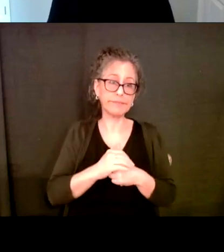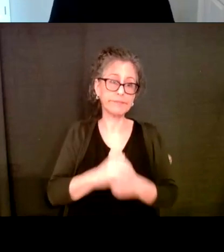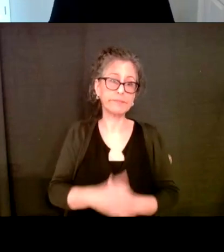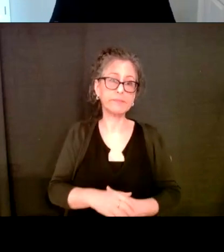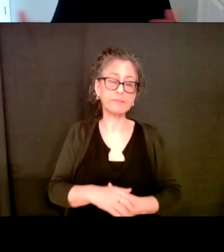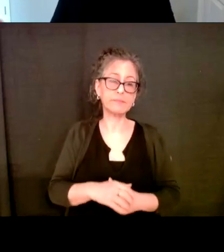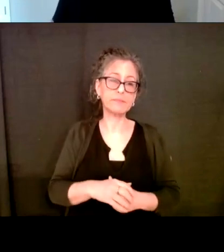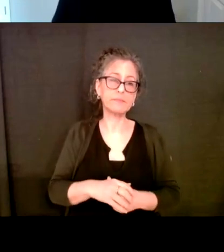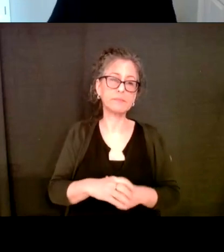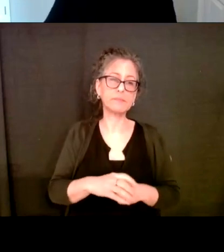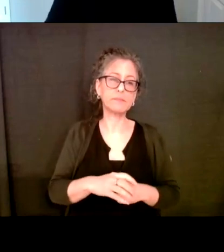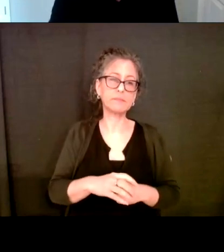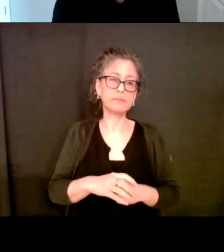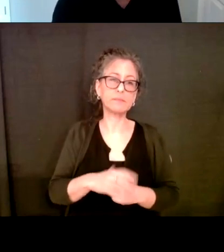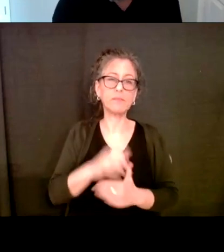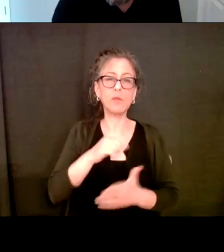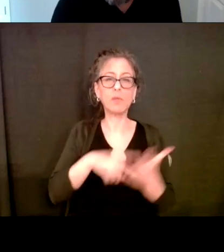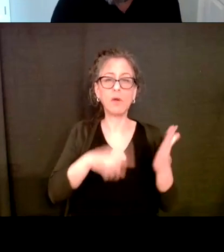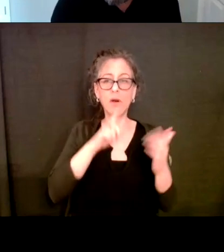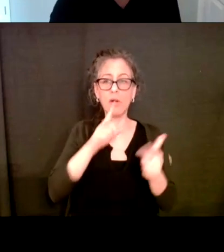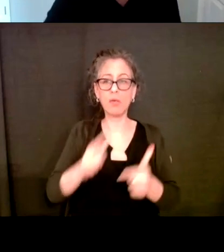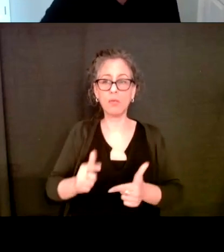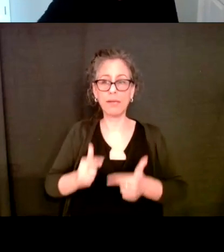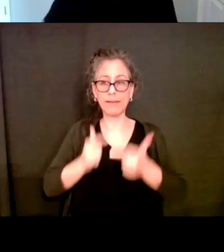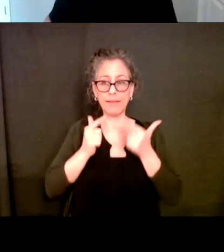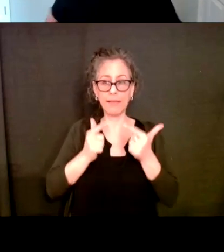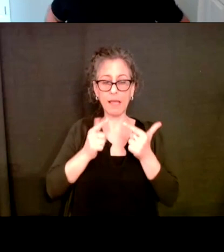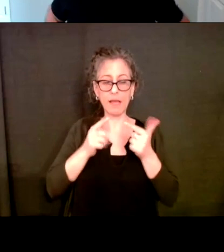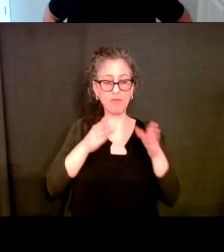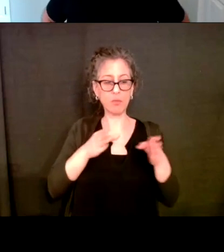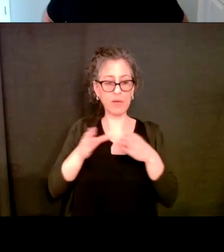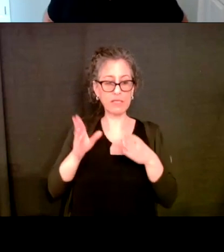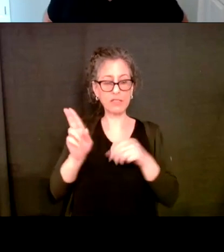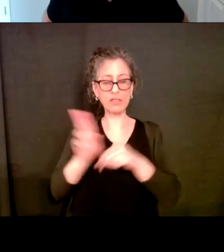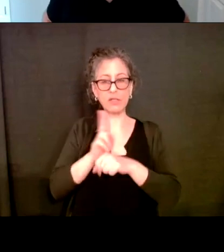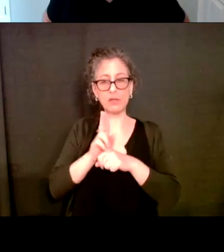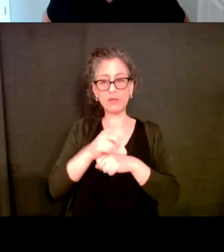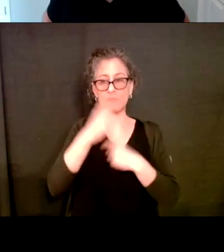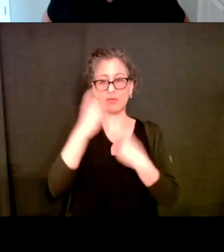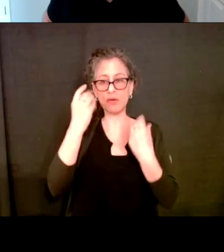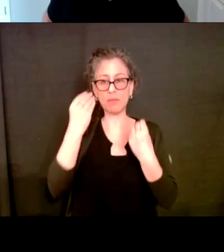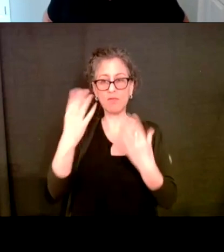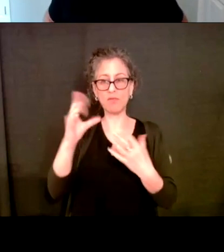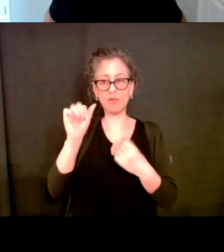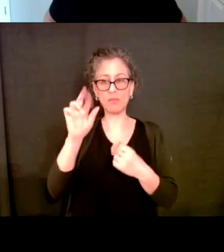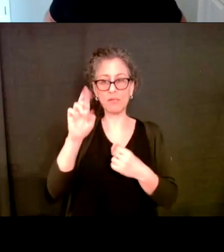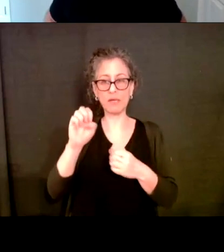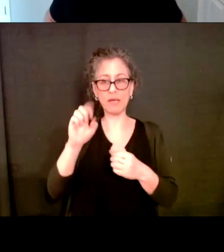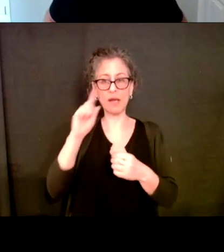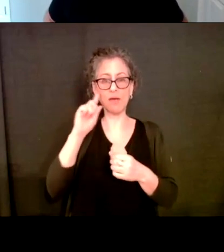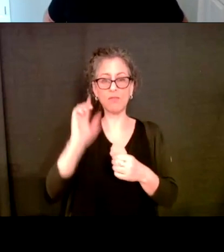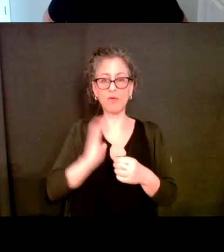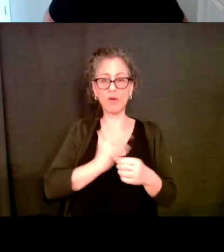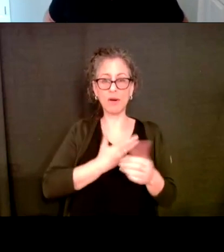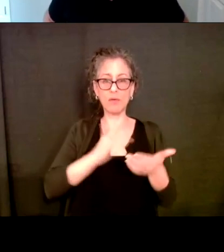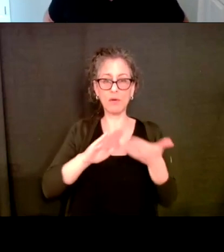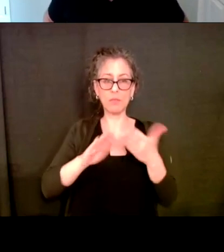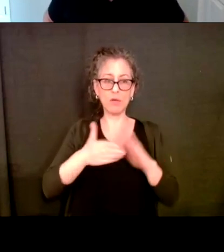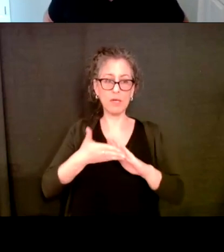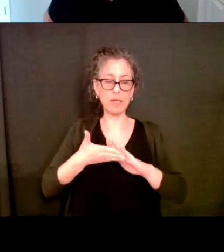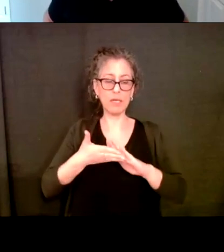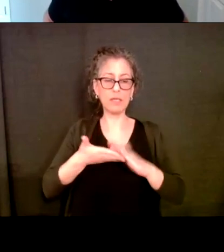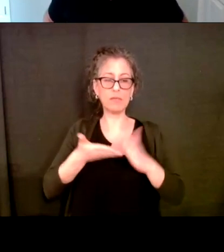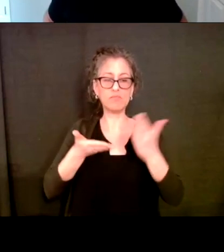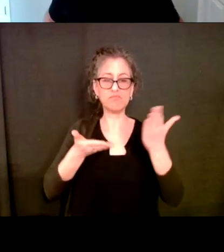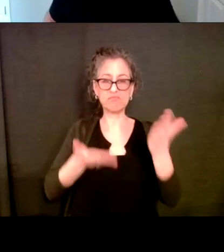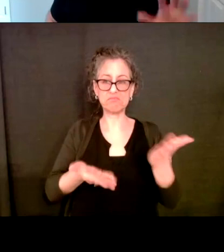So what are some practical ways of applying trauma-informed care into our faith communities? And so here